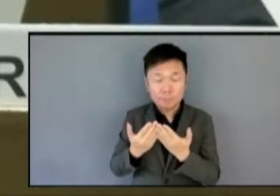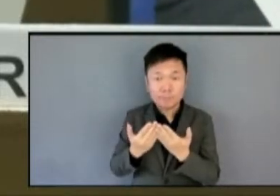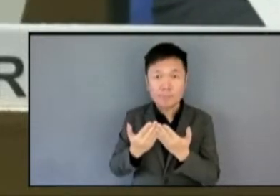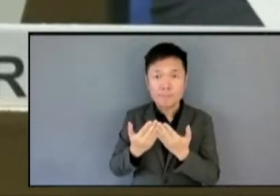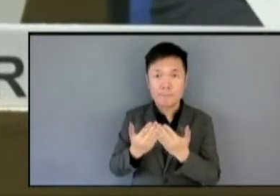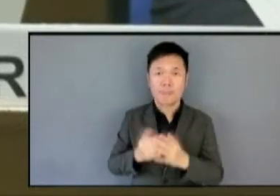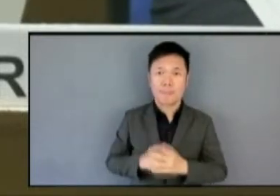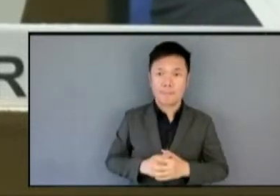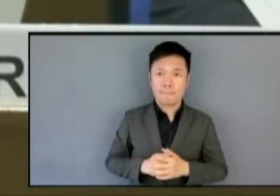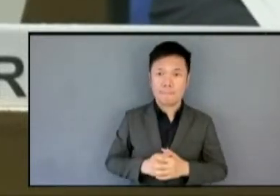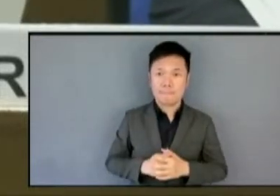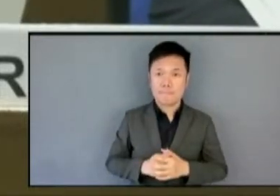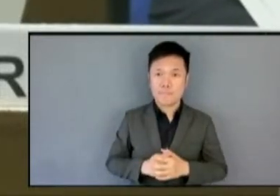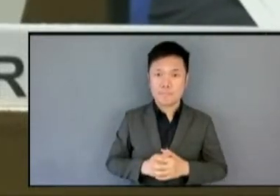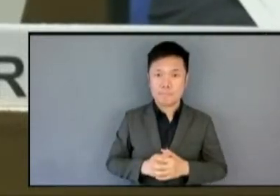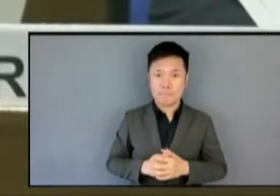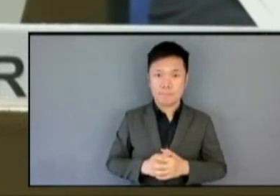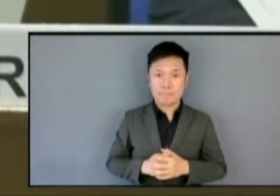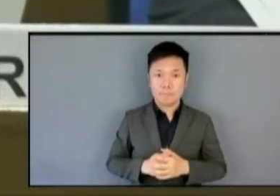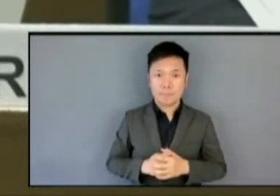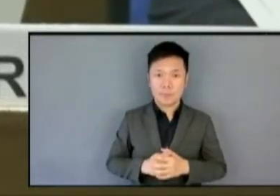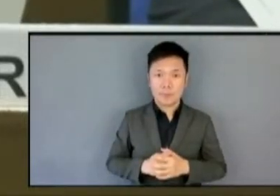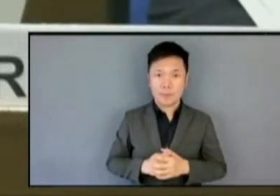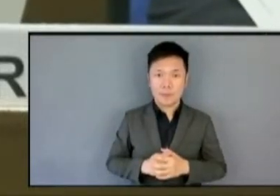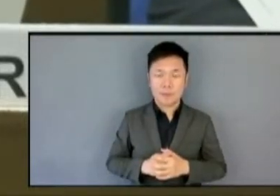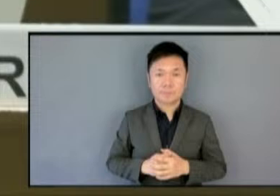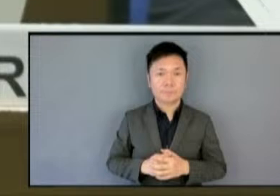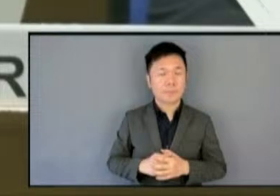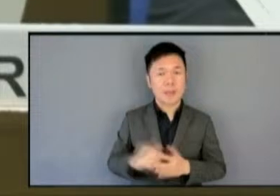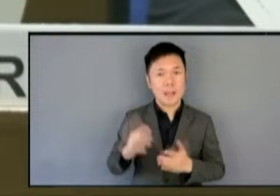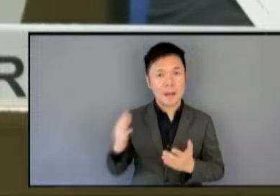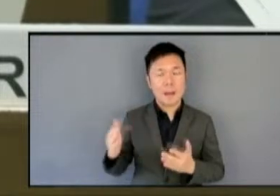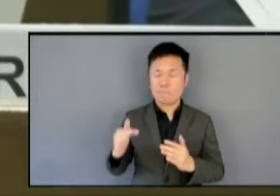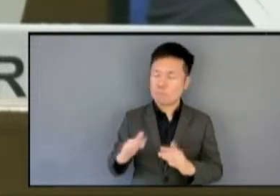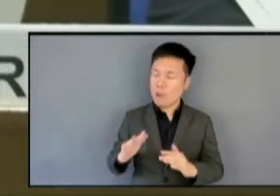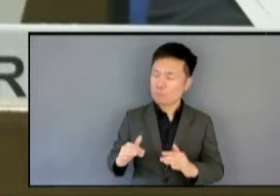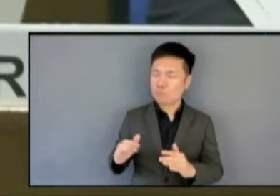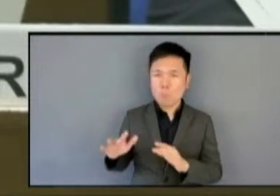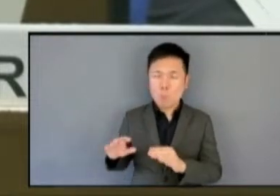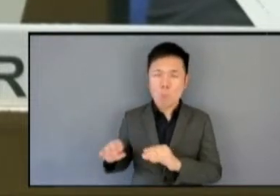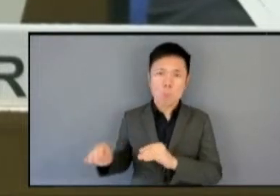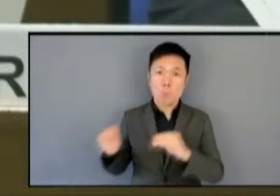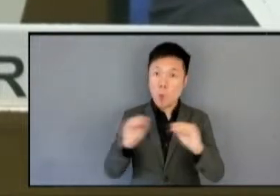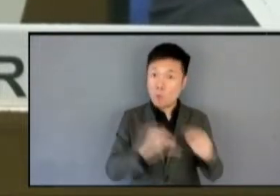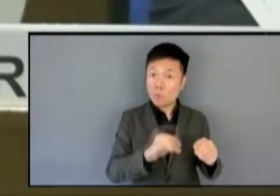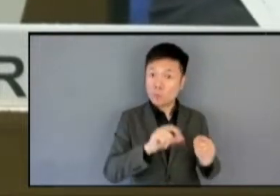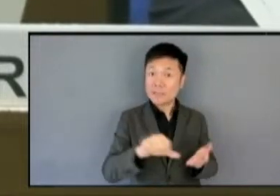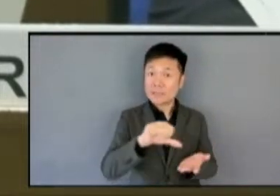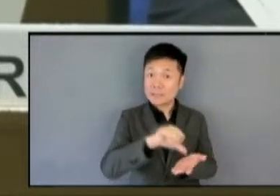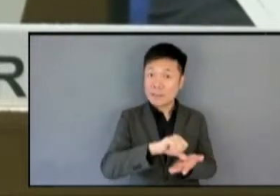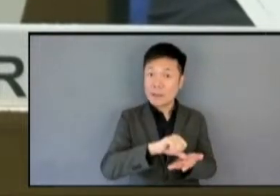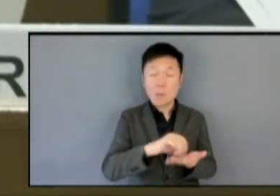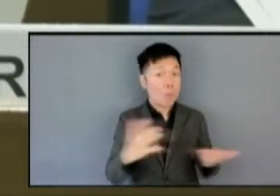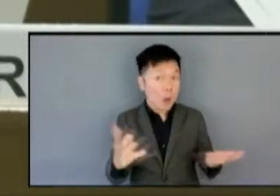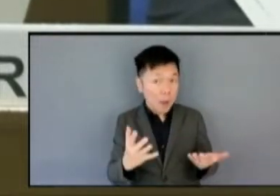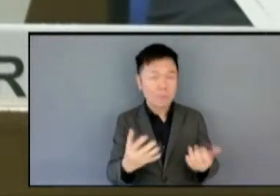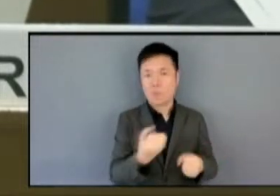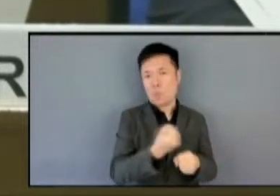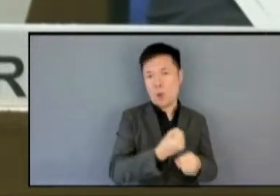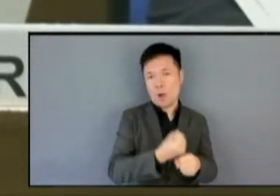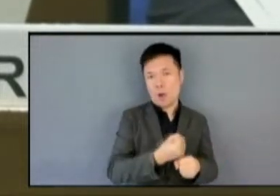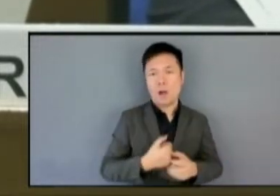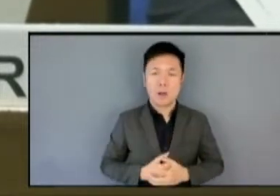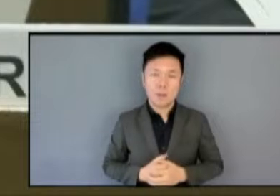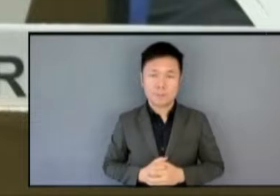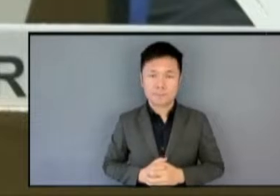generation wish to obtain better life standard and migrate them to find job opportunities. Their production